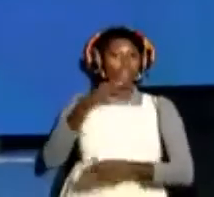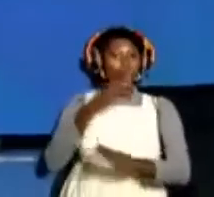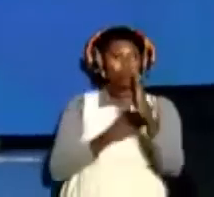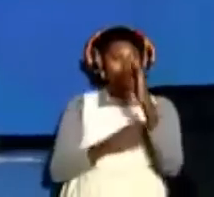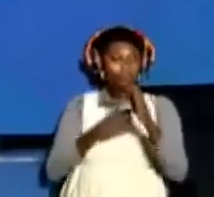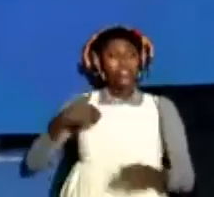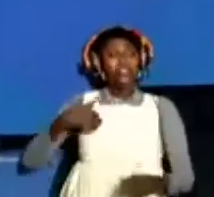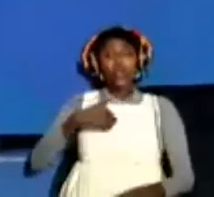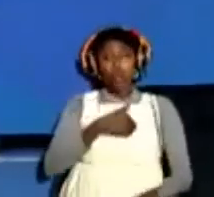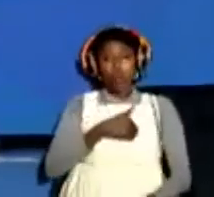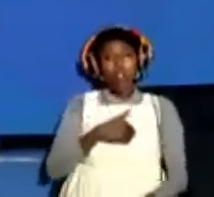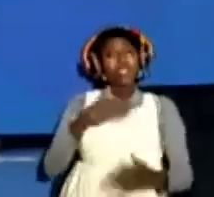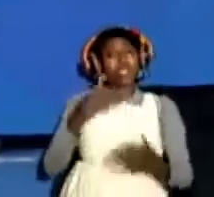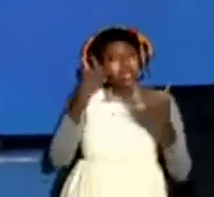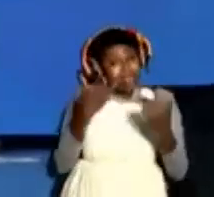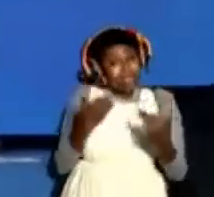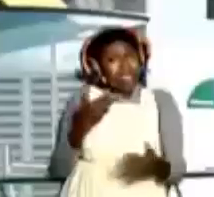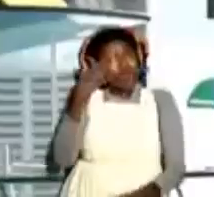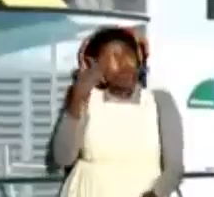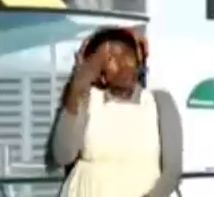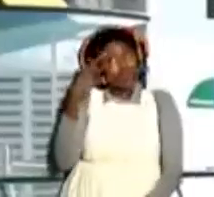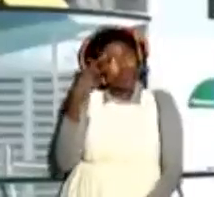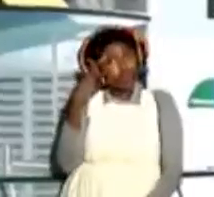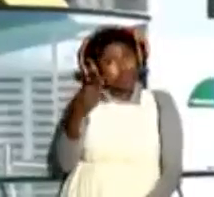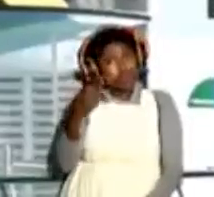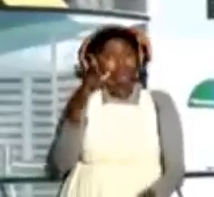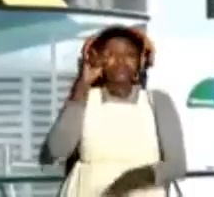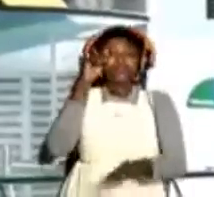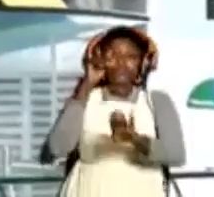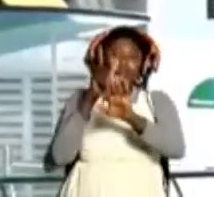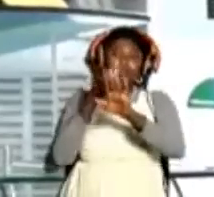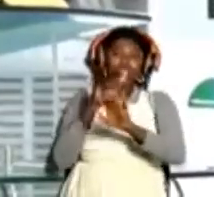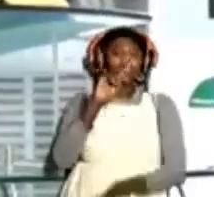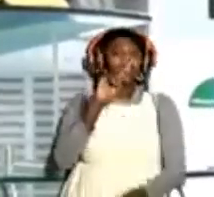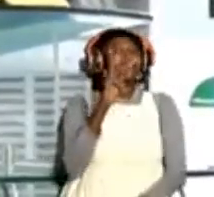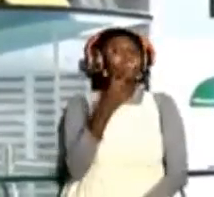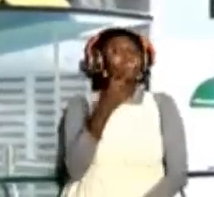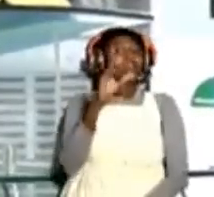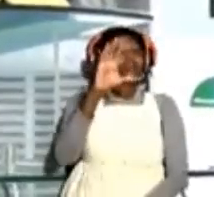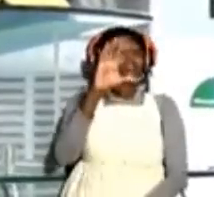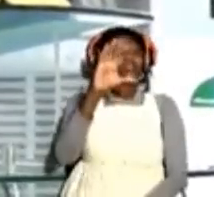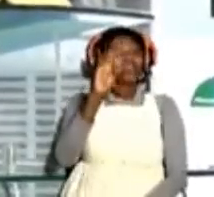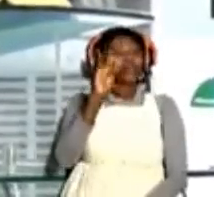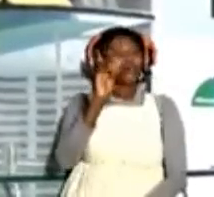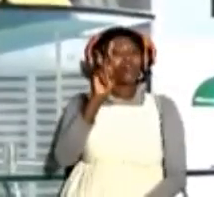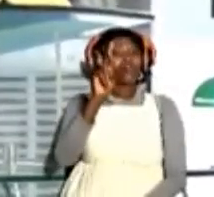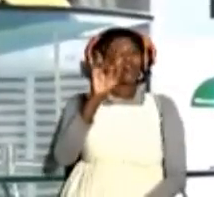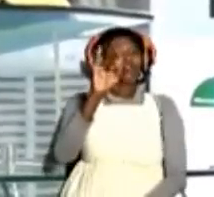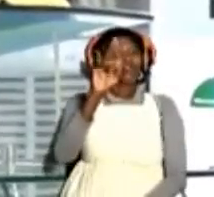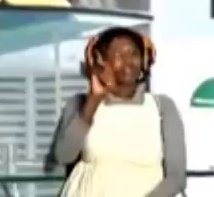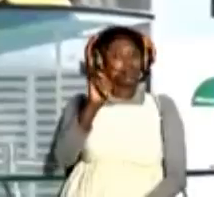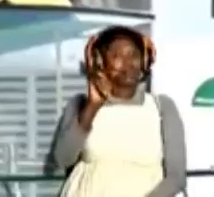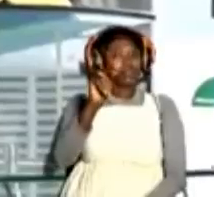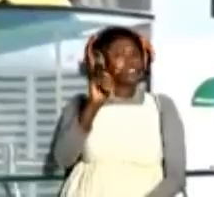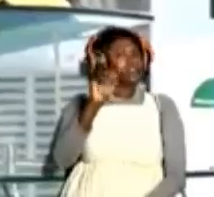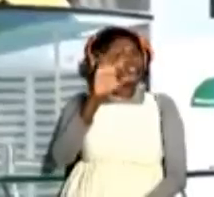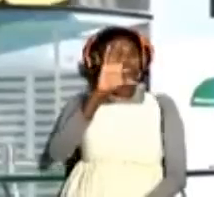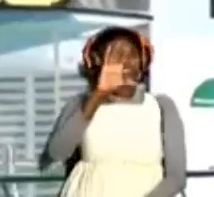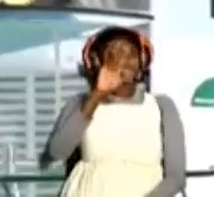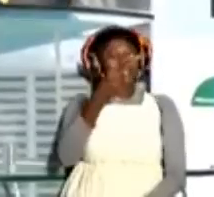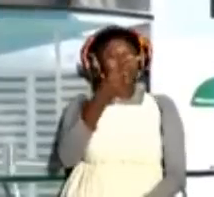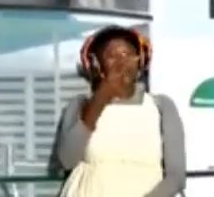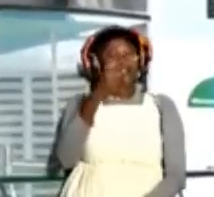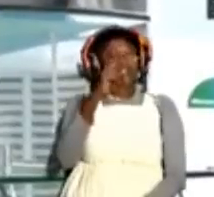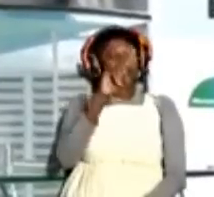came to now look at 2 Timothy chapter 2. 2 Timothy chapter